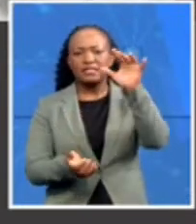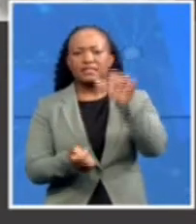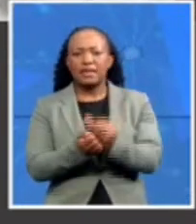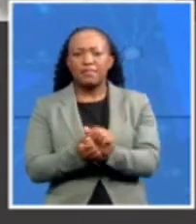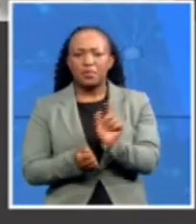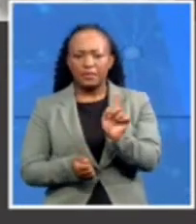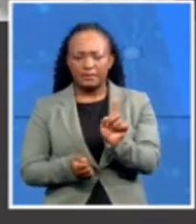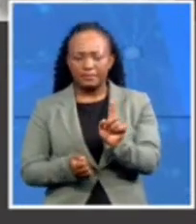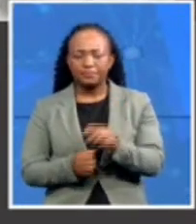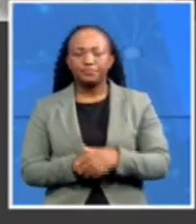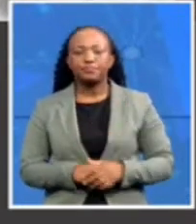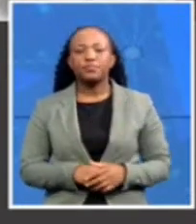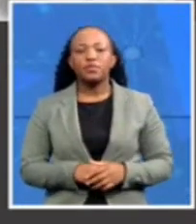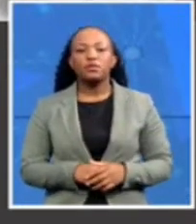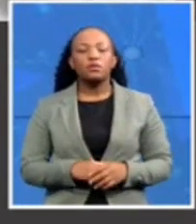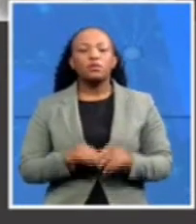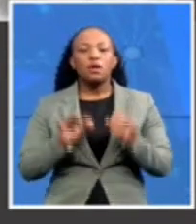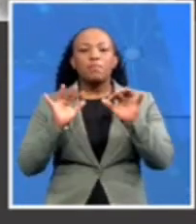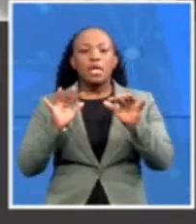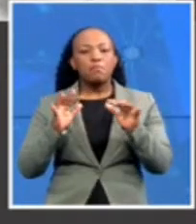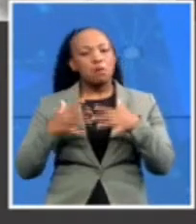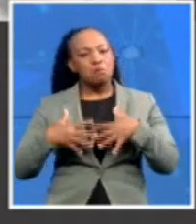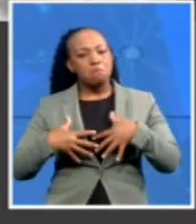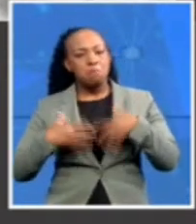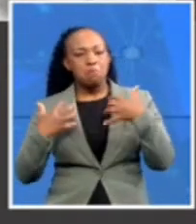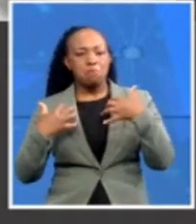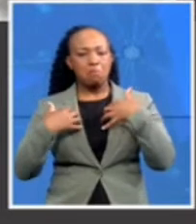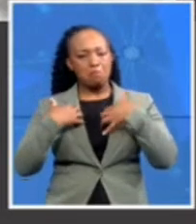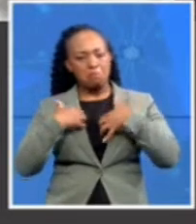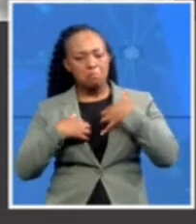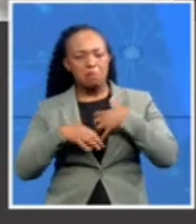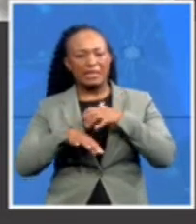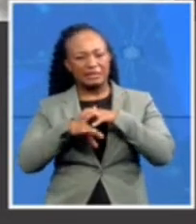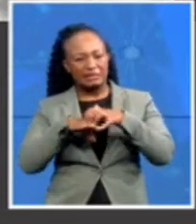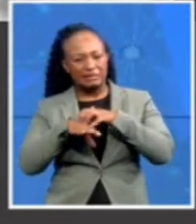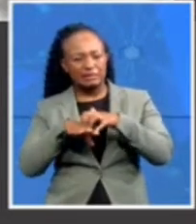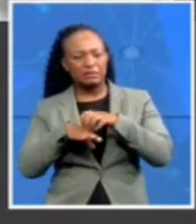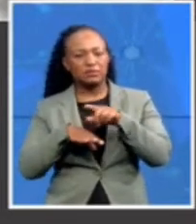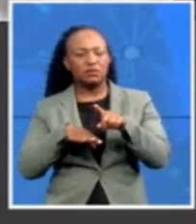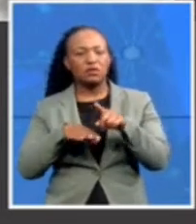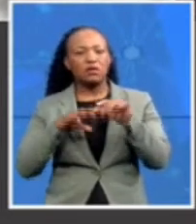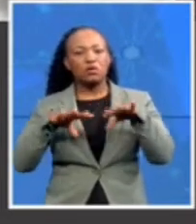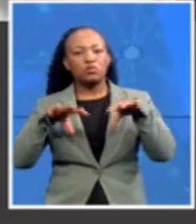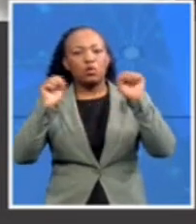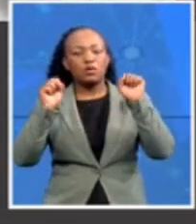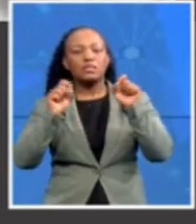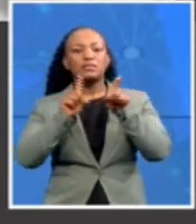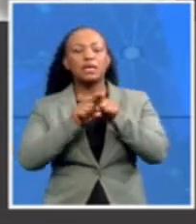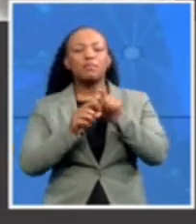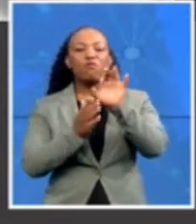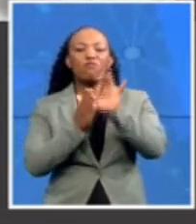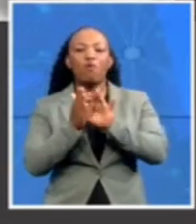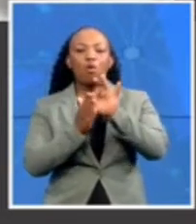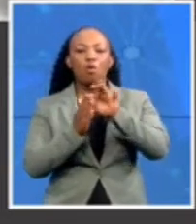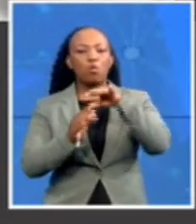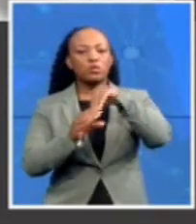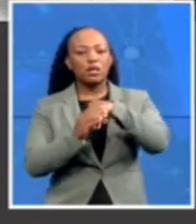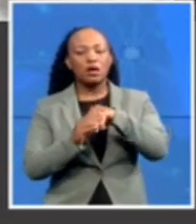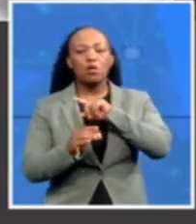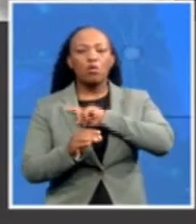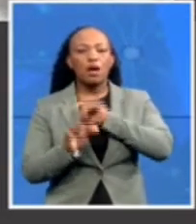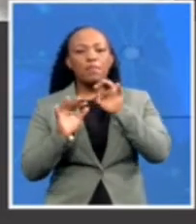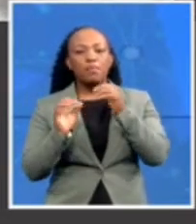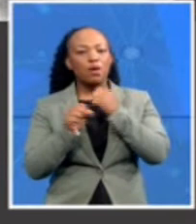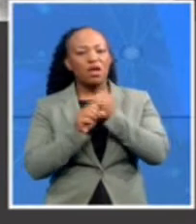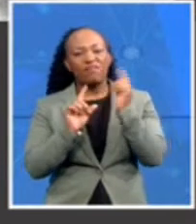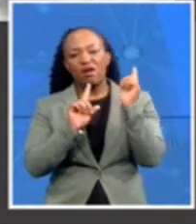and irritated with load shedding, and she compares it to voter apathy, where people didn't turn up, and indeed the